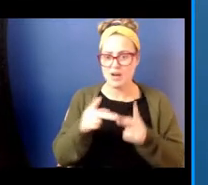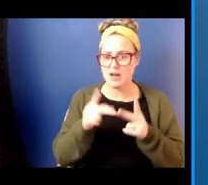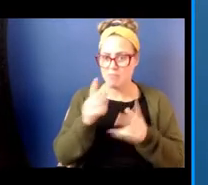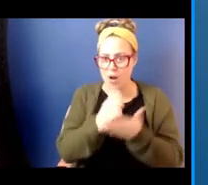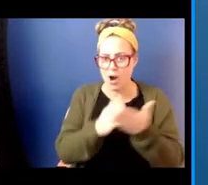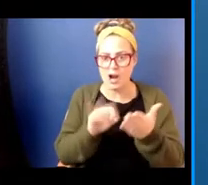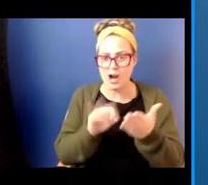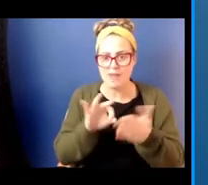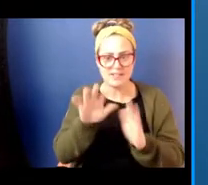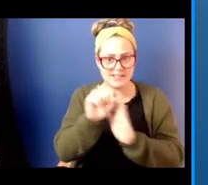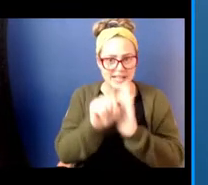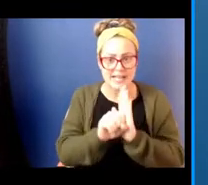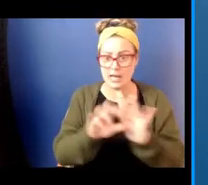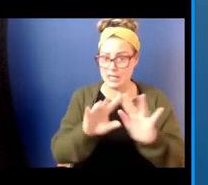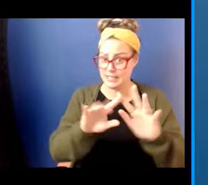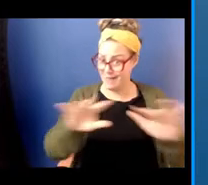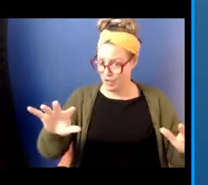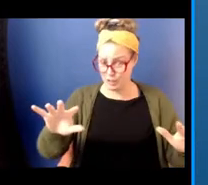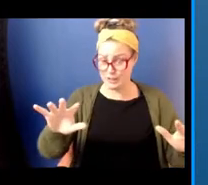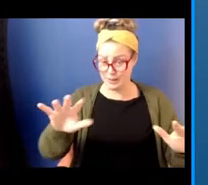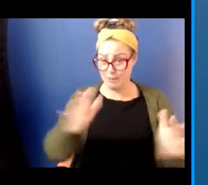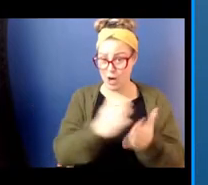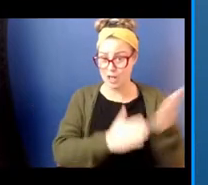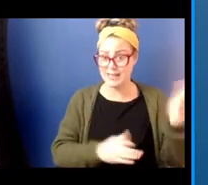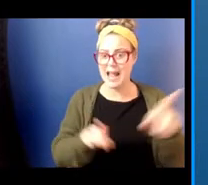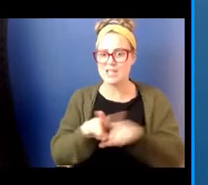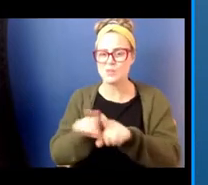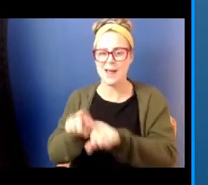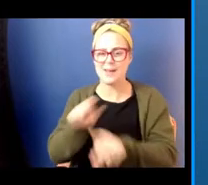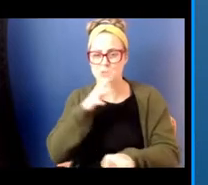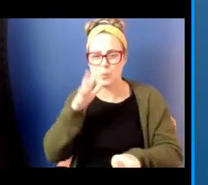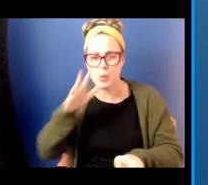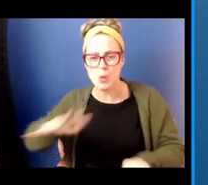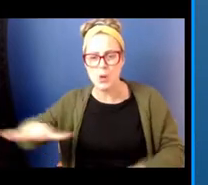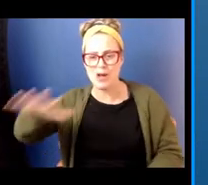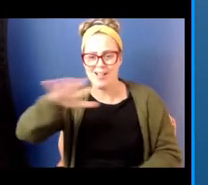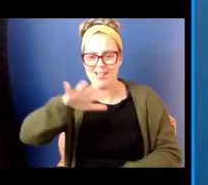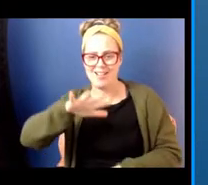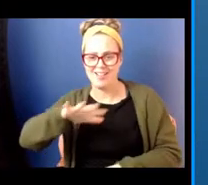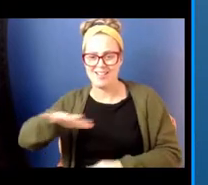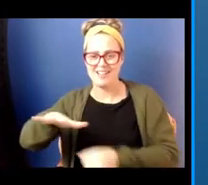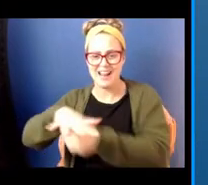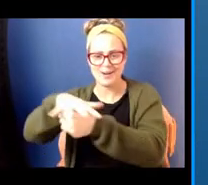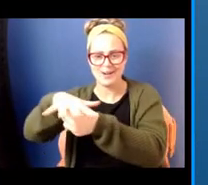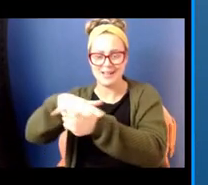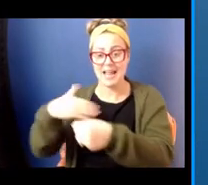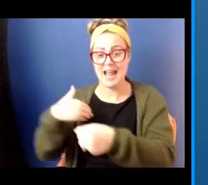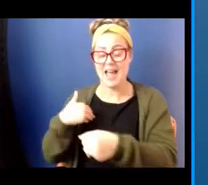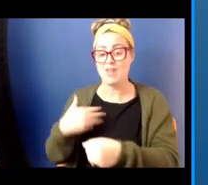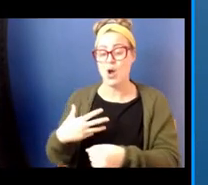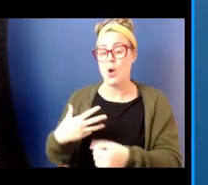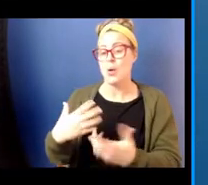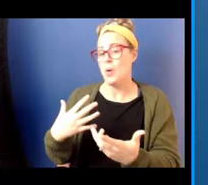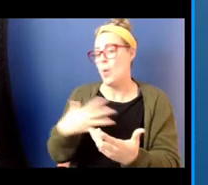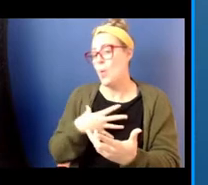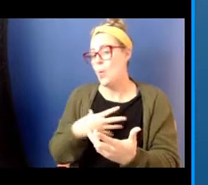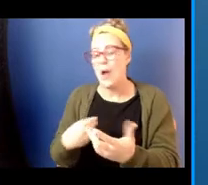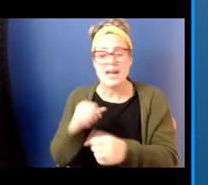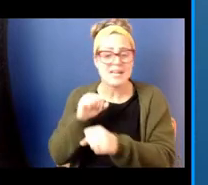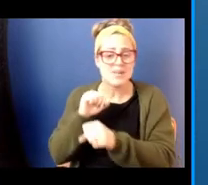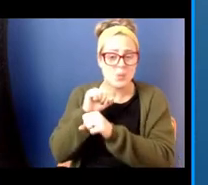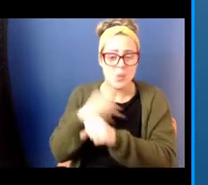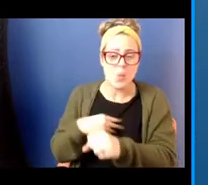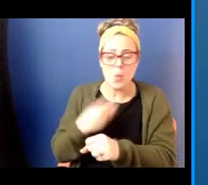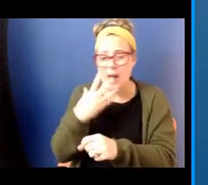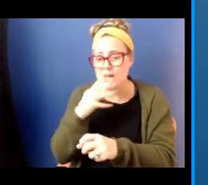in our rural areas where we had white working-class people and still find a way to win so I often